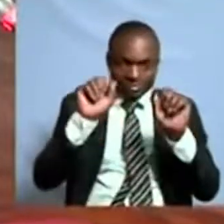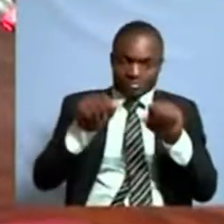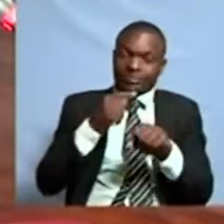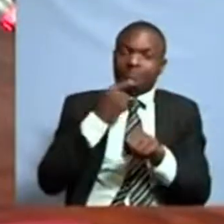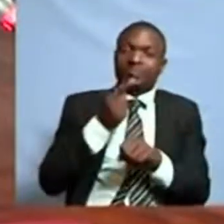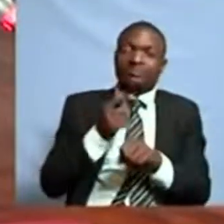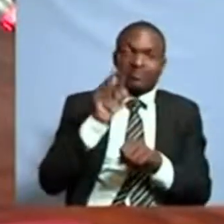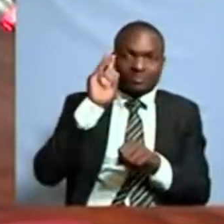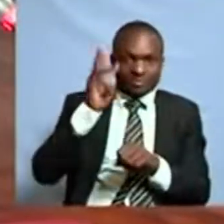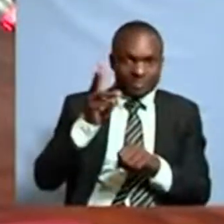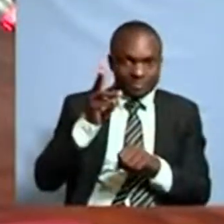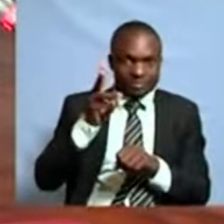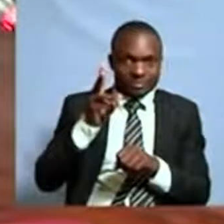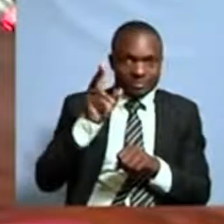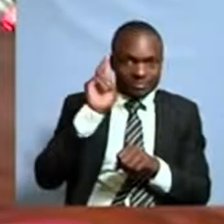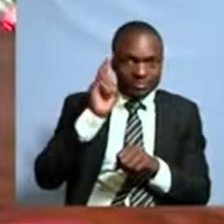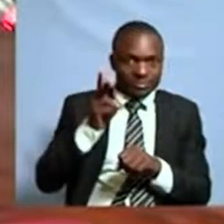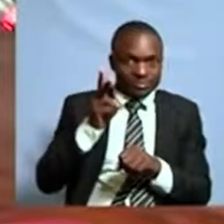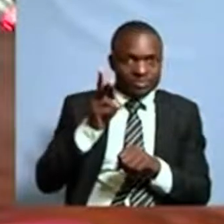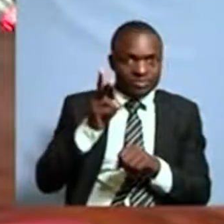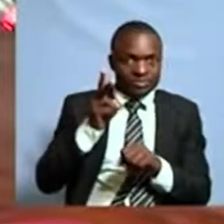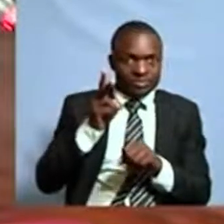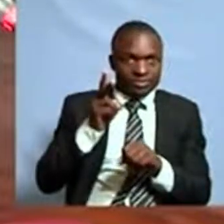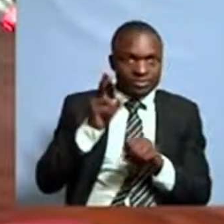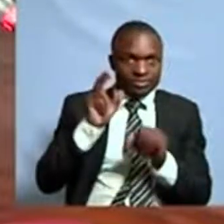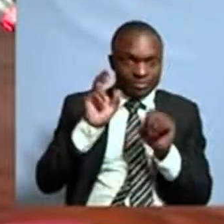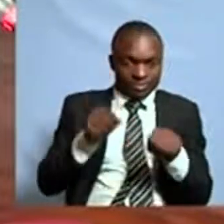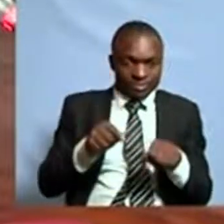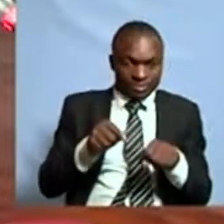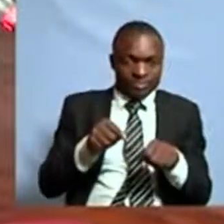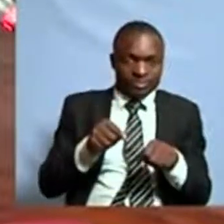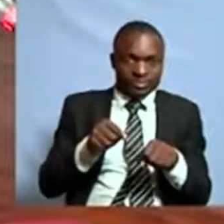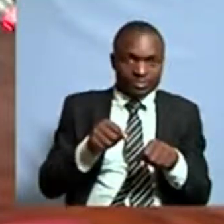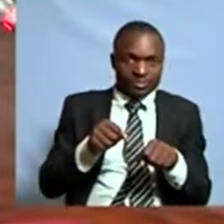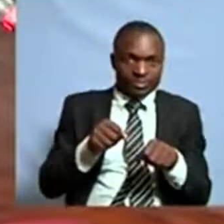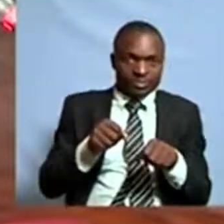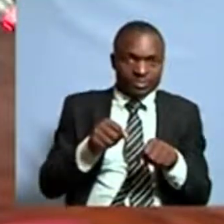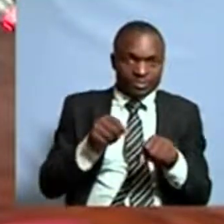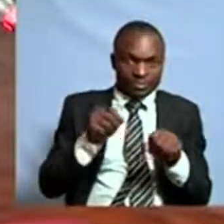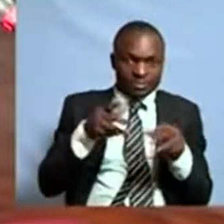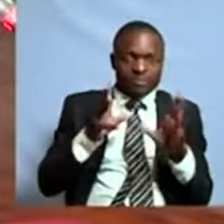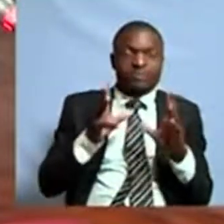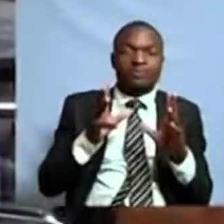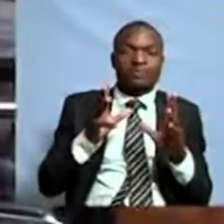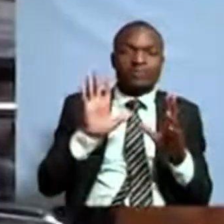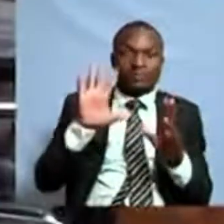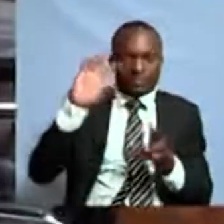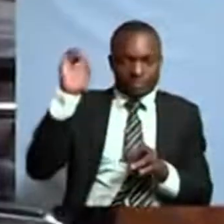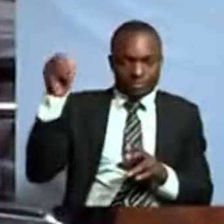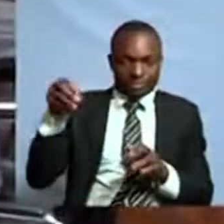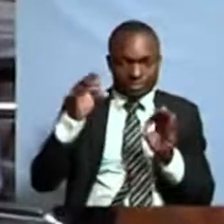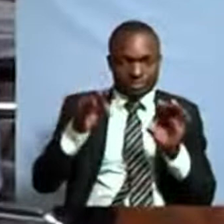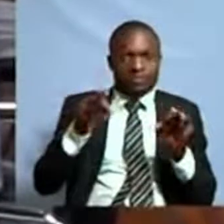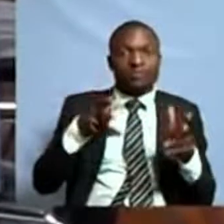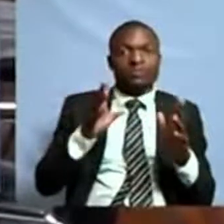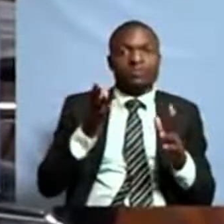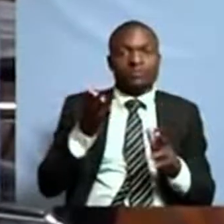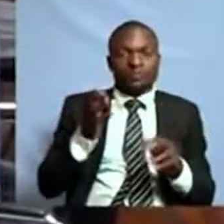say, we'll jump on the 5% if you could push for it. Thank you, Chair. Council?